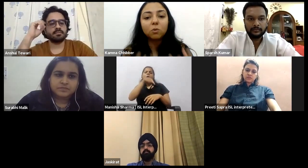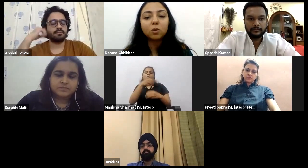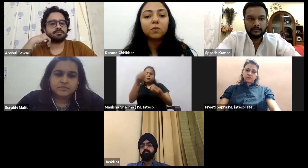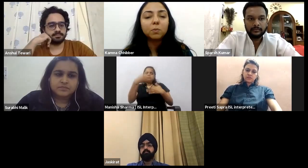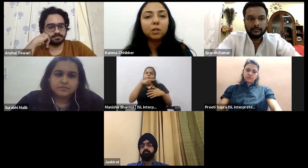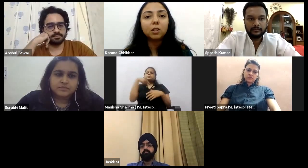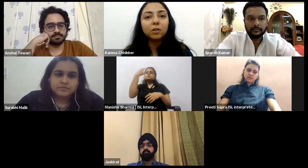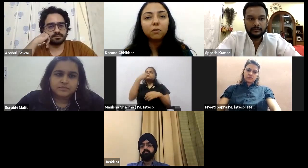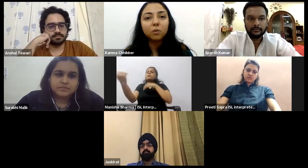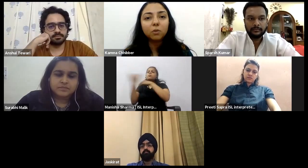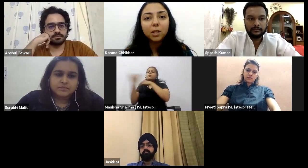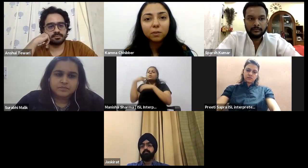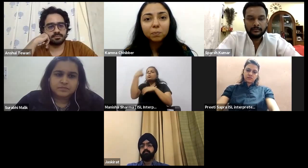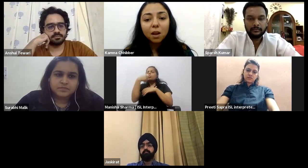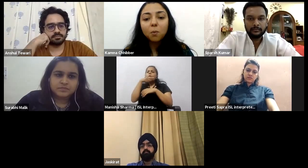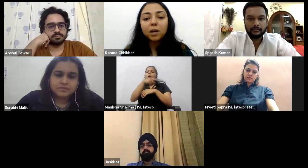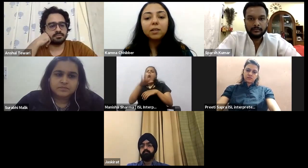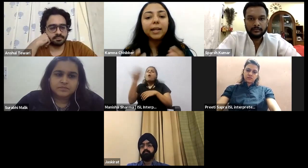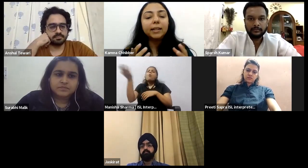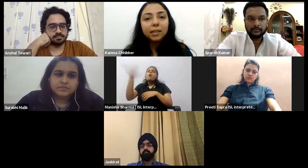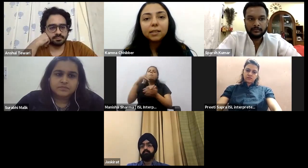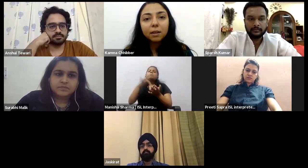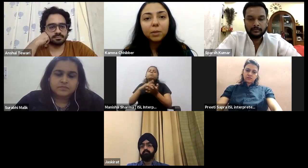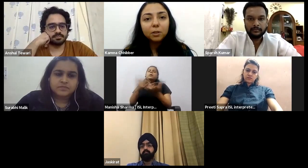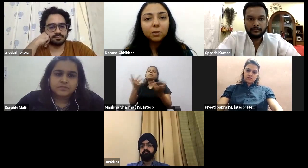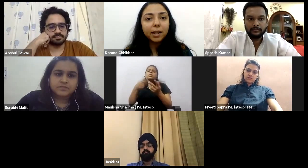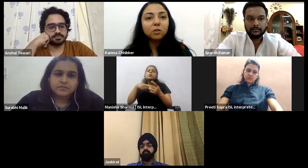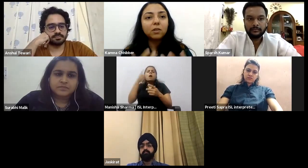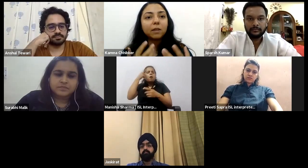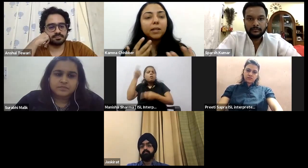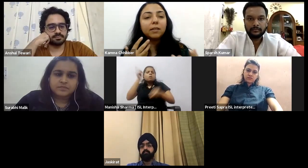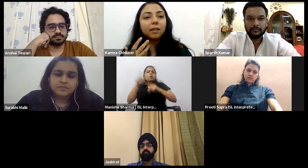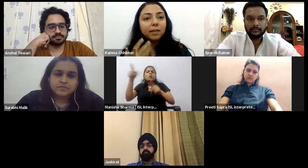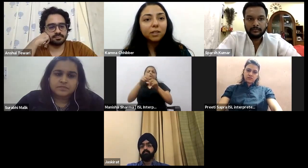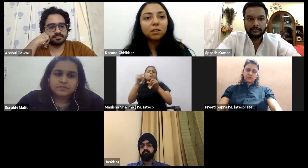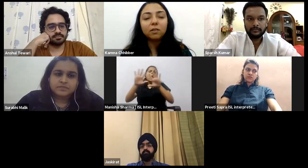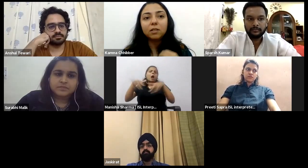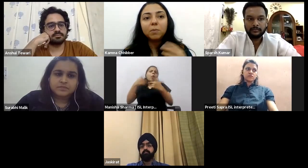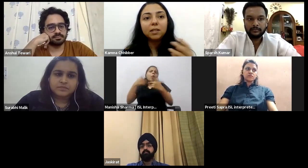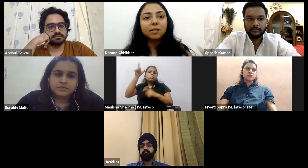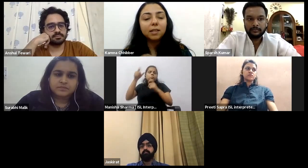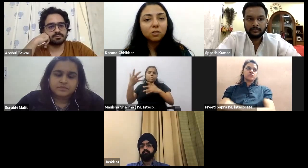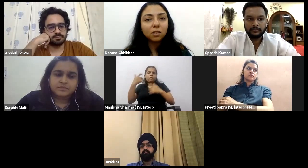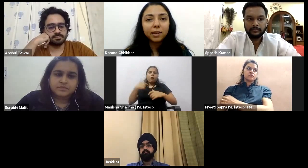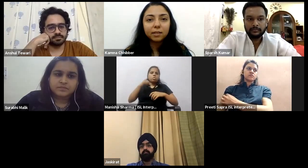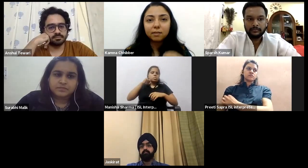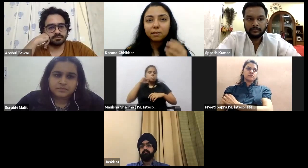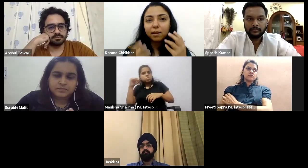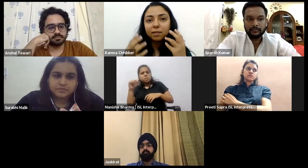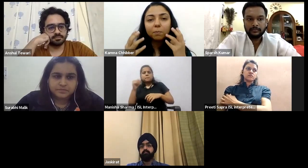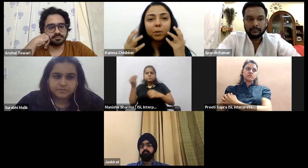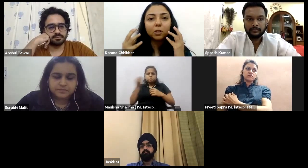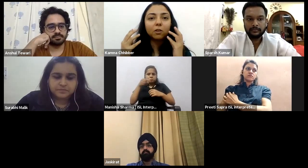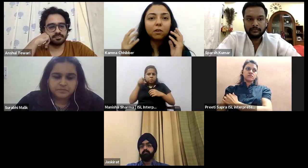is the source of this particular information? What are the techniques that are being utilized to attract my attention? That is it being sensationalized? Is